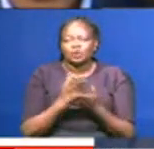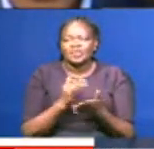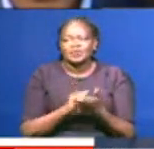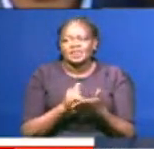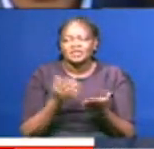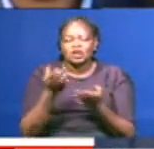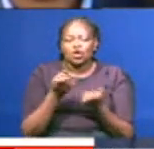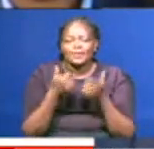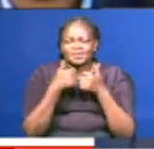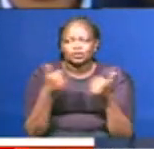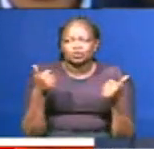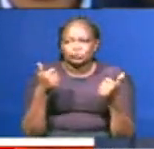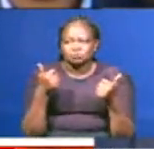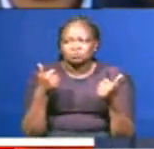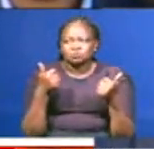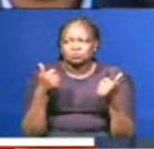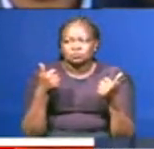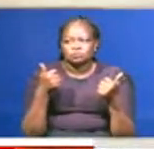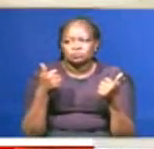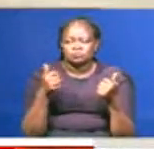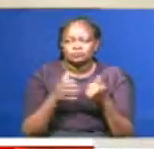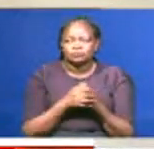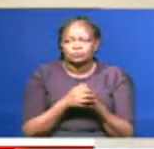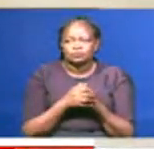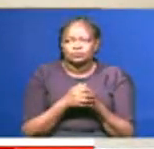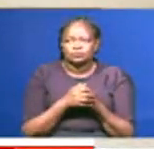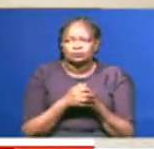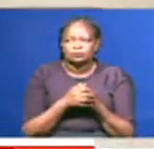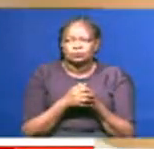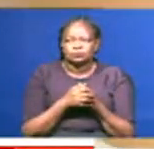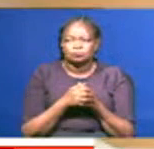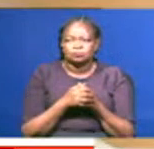economy is not starved of these dollars.